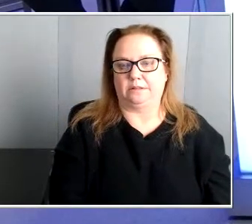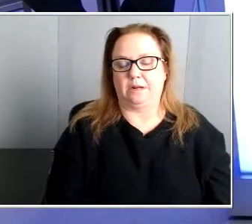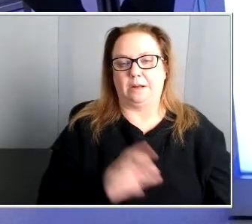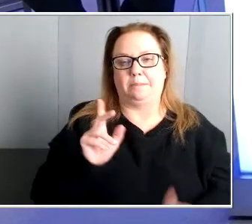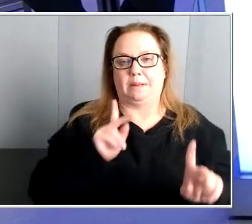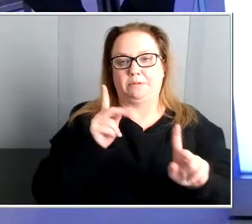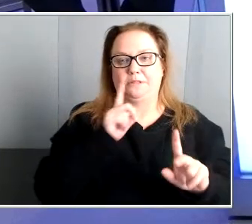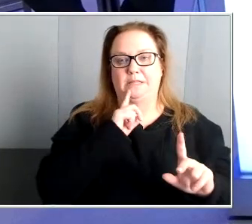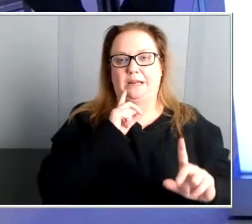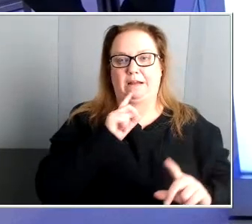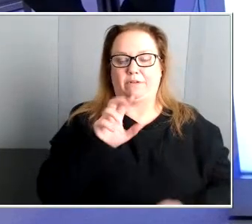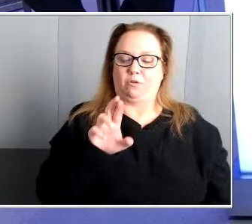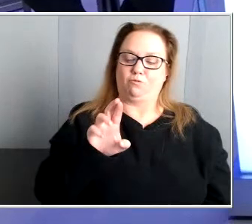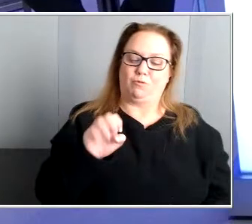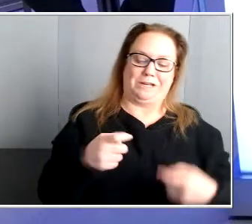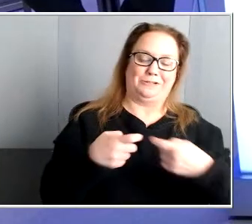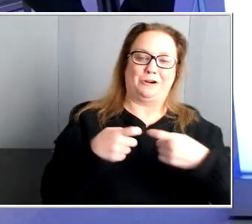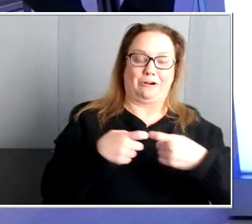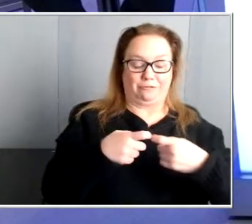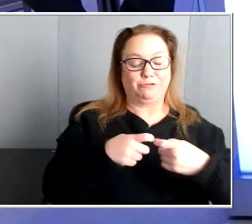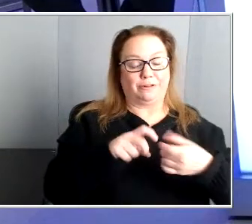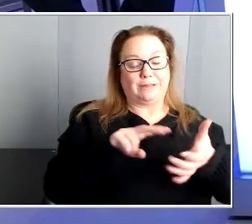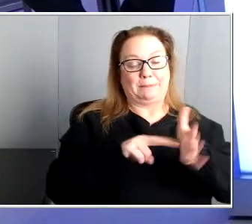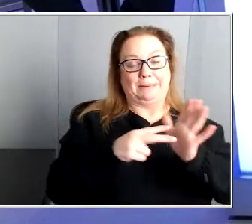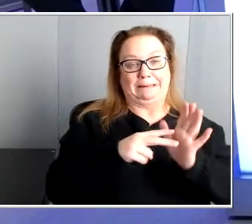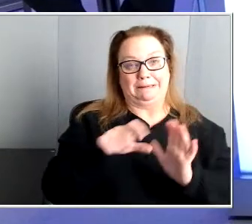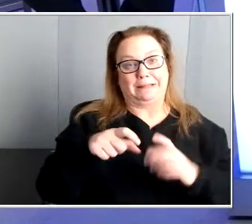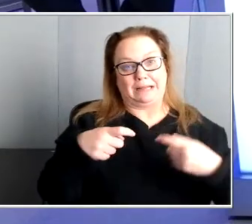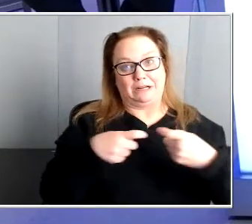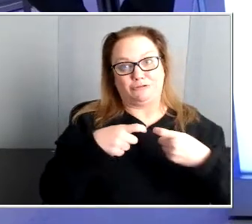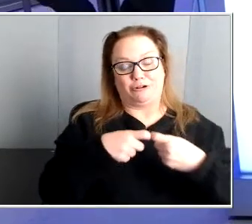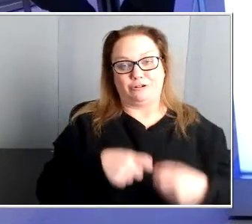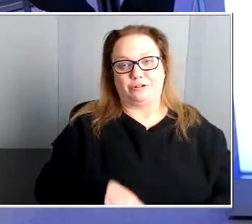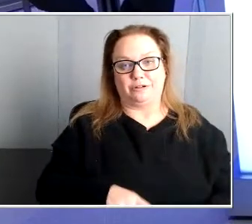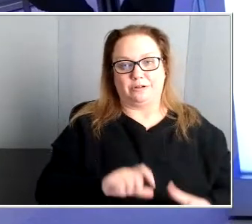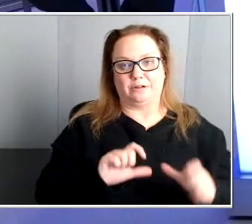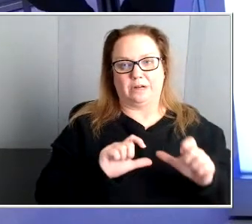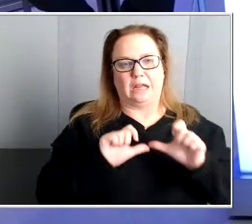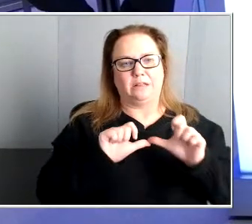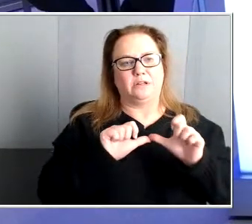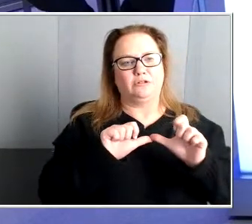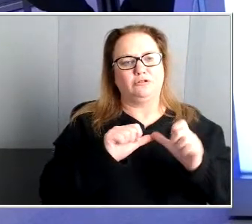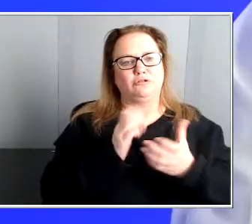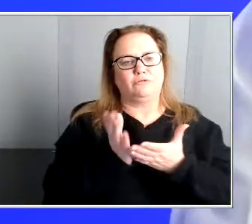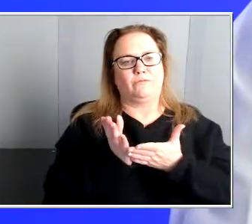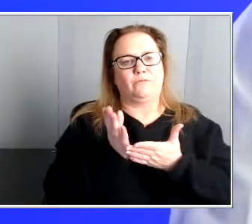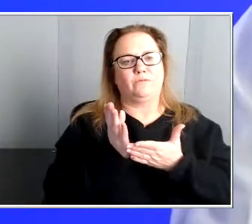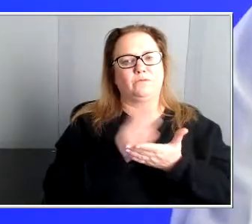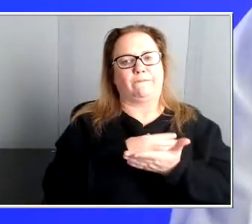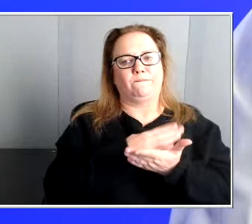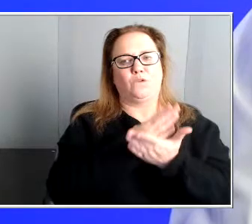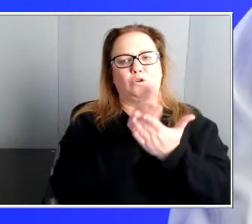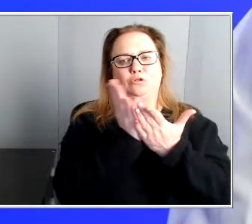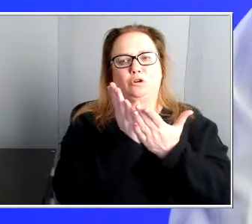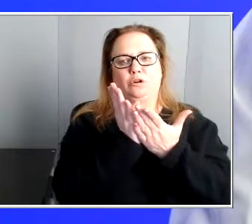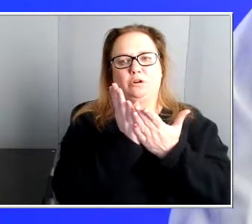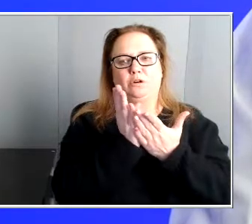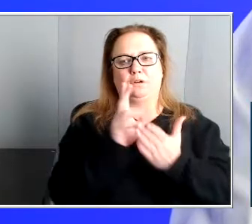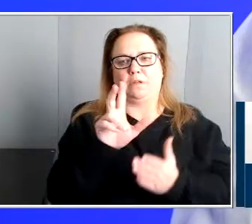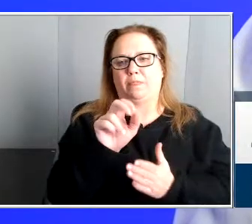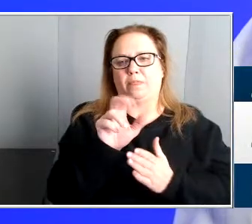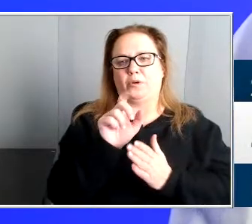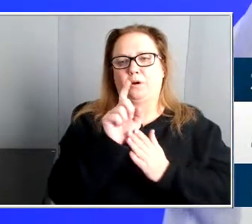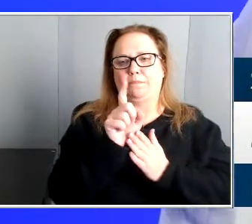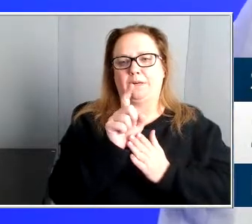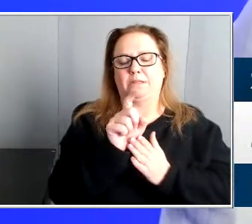a little recharge going, they really mean it in this case. Yes. Yeah. How long does it take to charge? So it takes like half an hour to fully